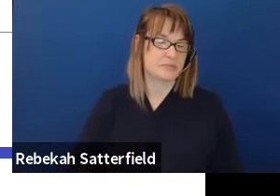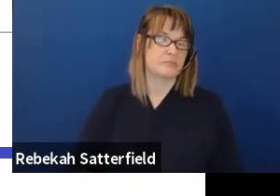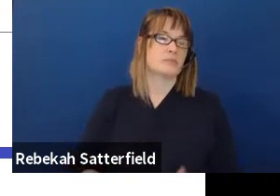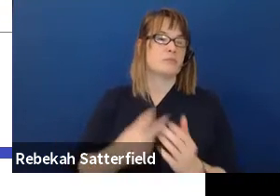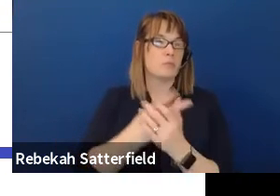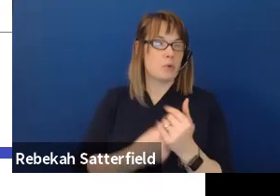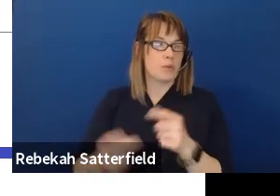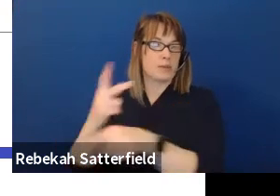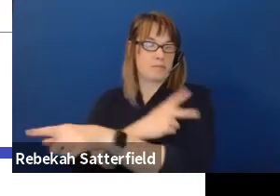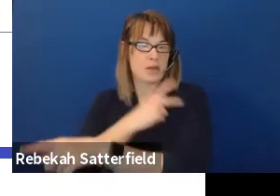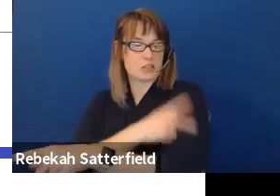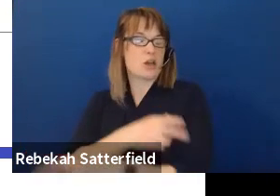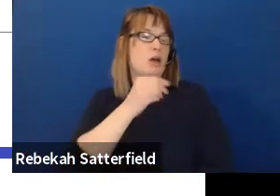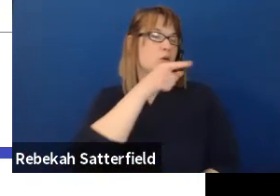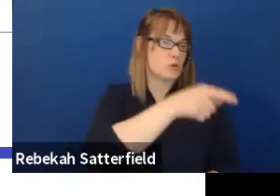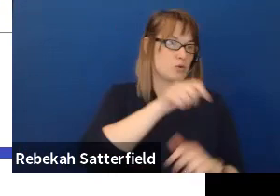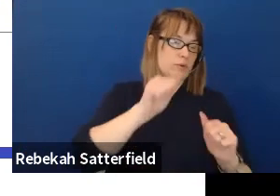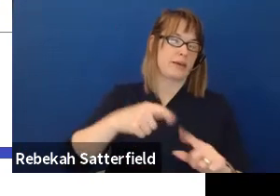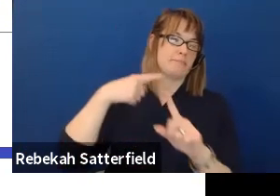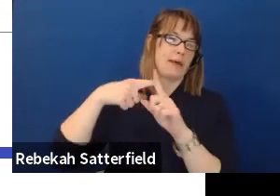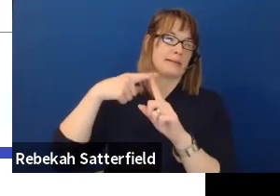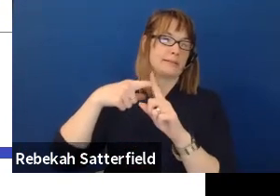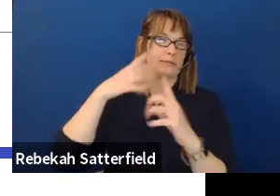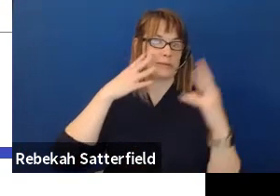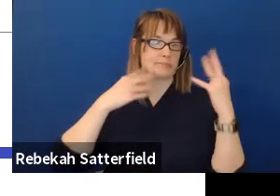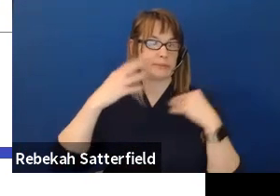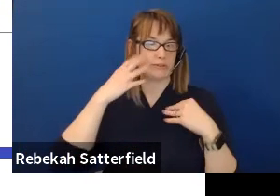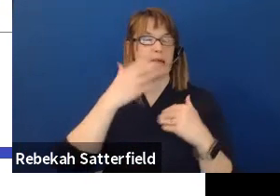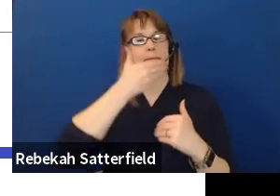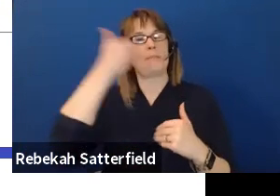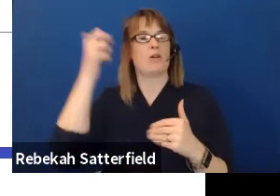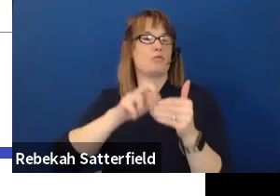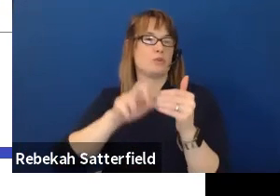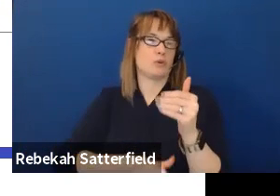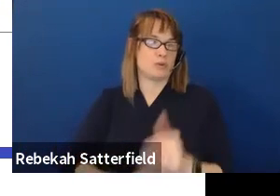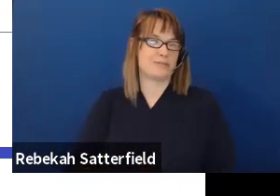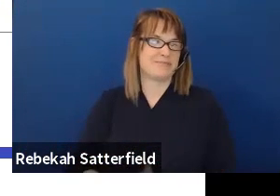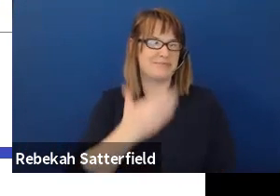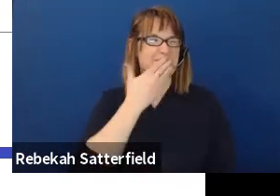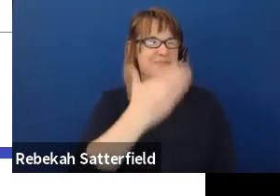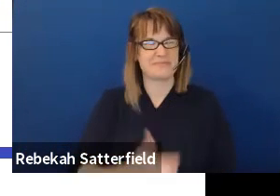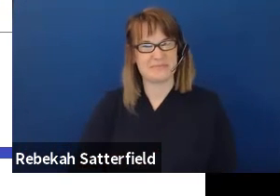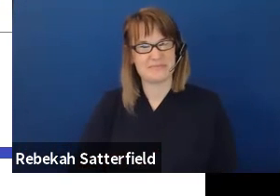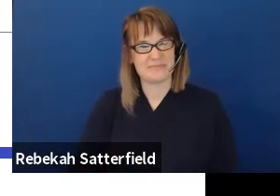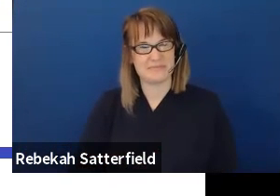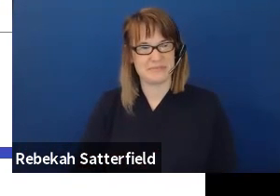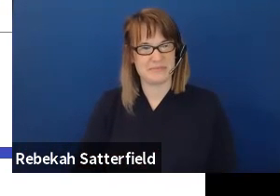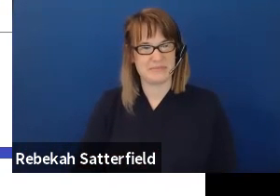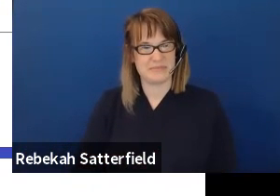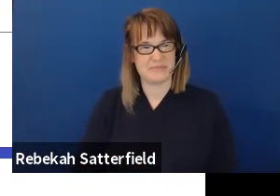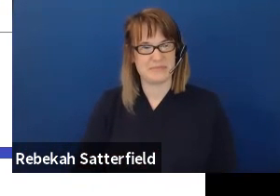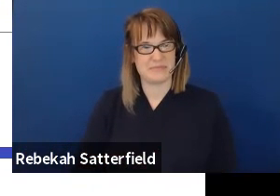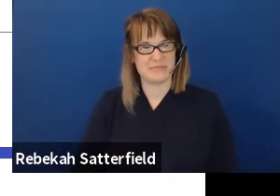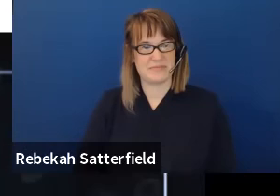to have a really positive experience and better outcomes. Thank you.